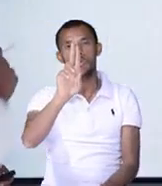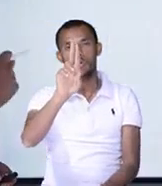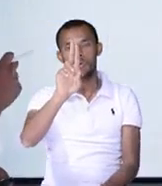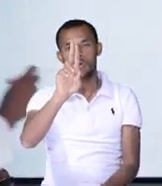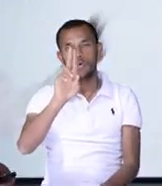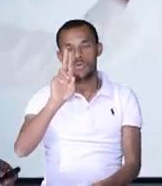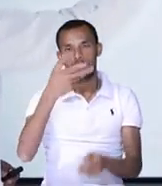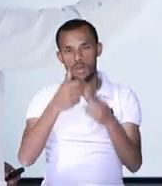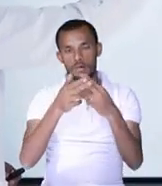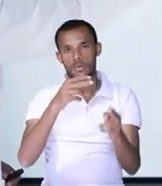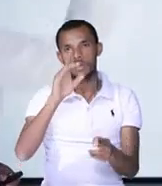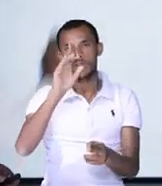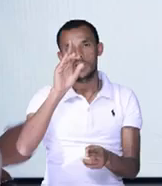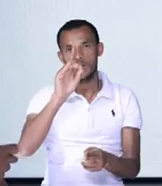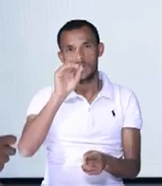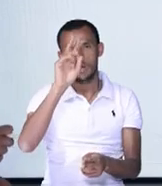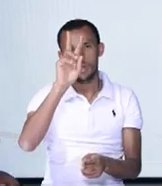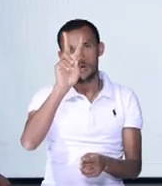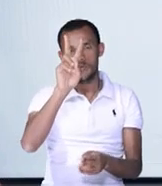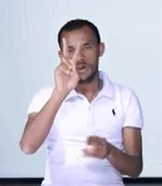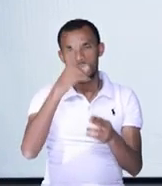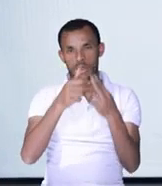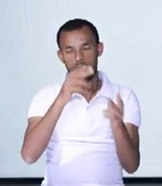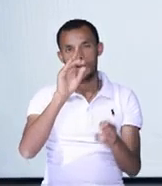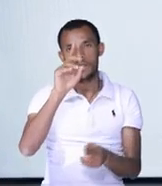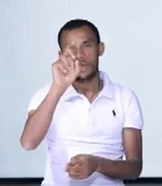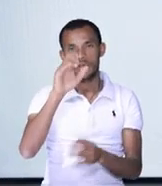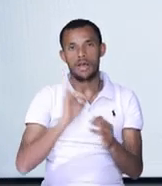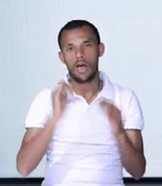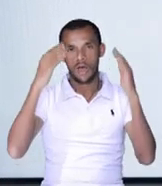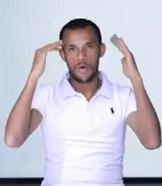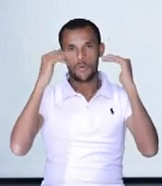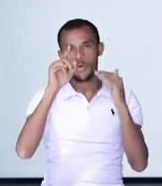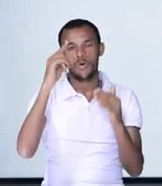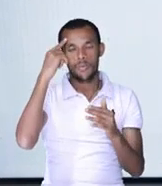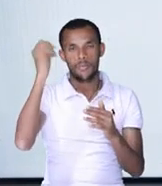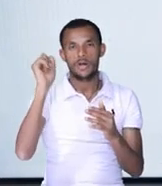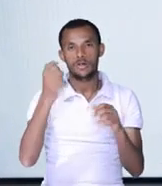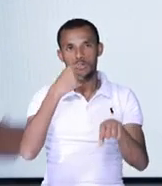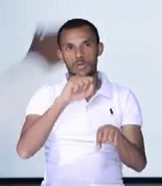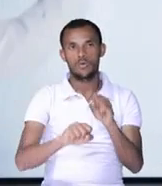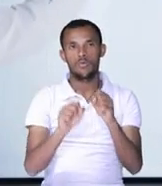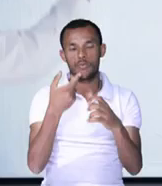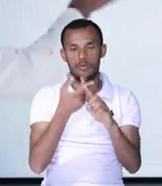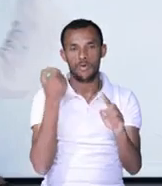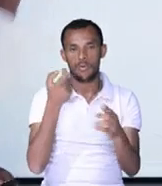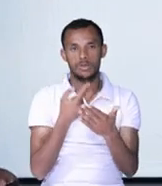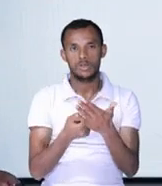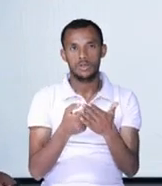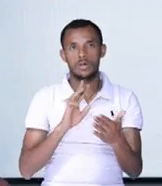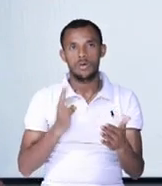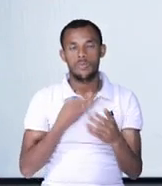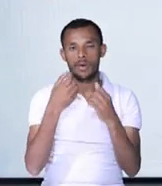derivative of v, that is u times dv by dx. I hope you remember this. So from this